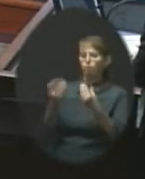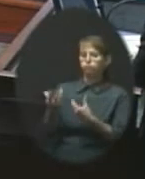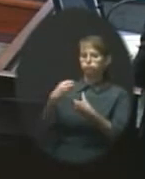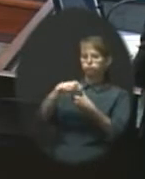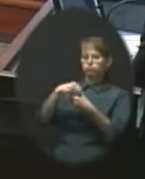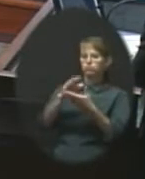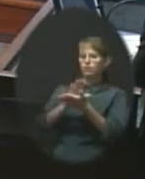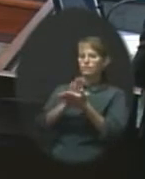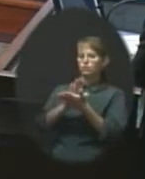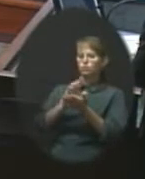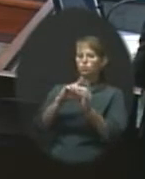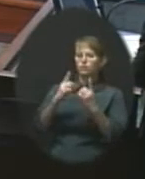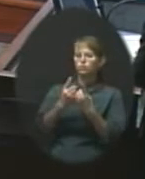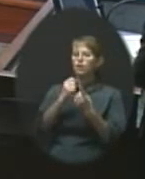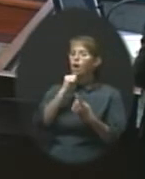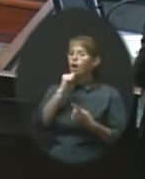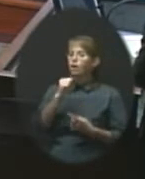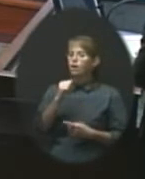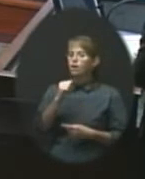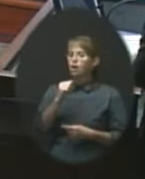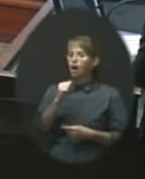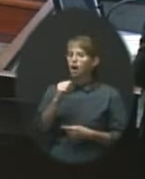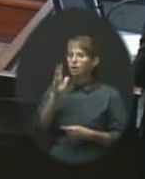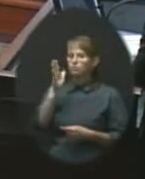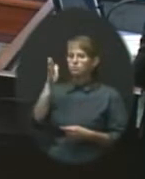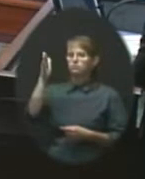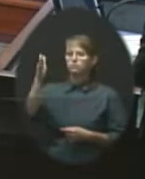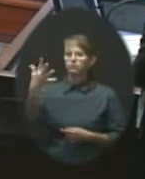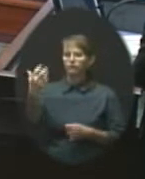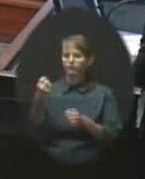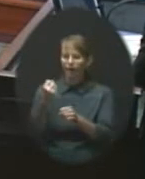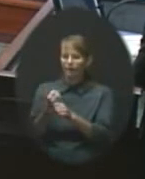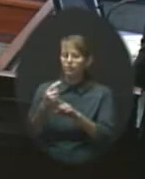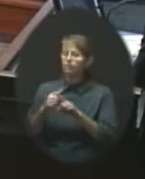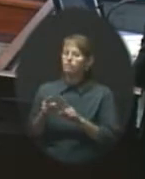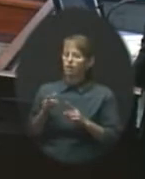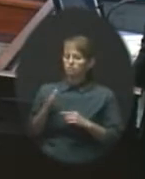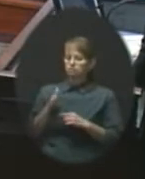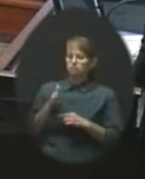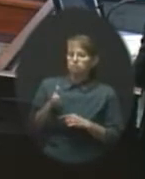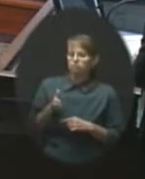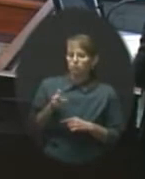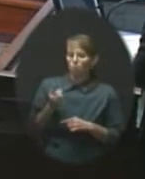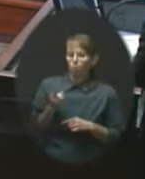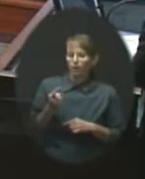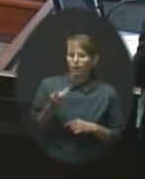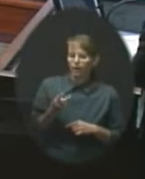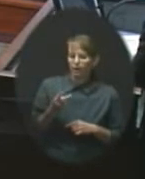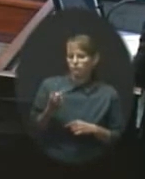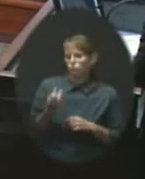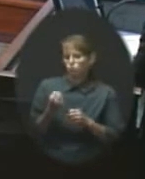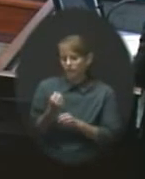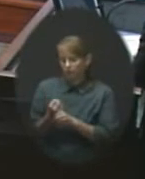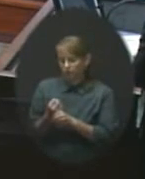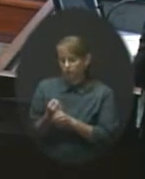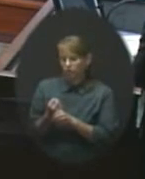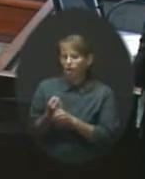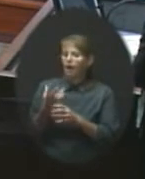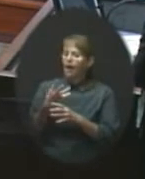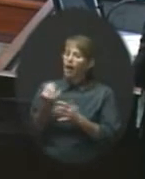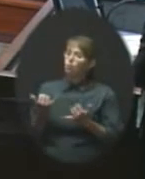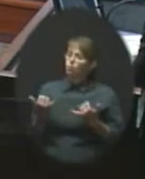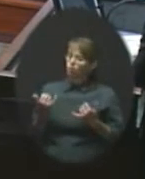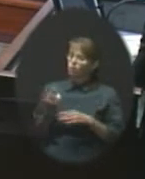not 5 years from now, but more like a year and a half to two. And actually, currently, we're using it for the annex portion, right? Correct. So,